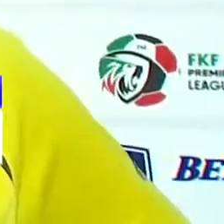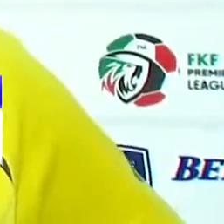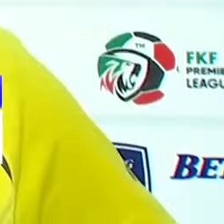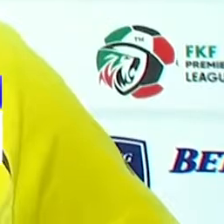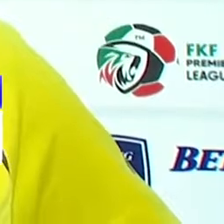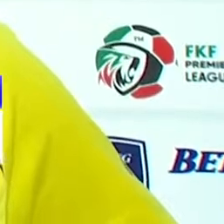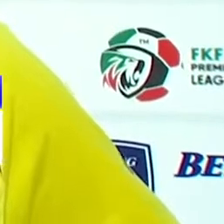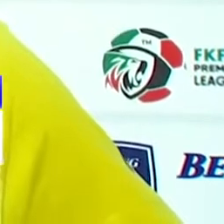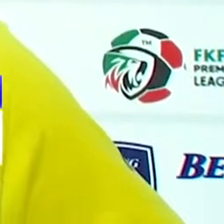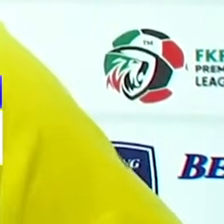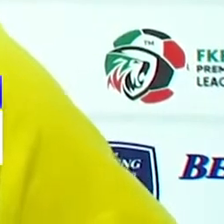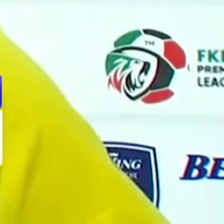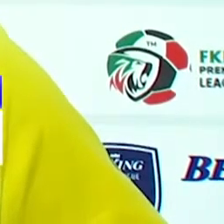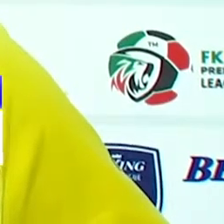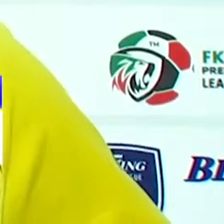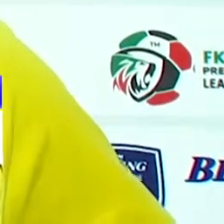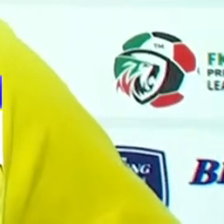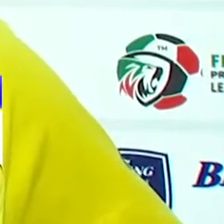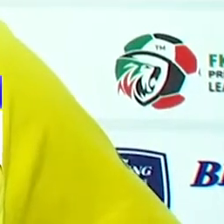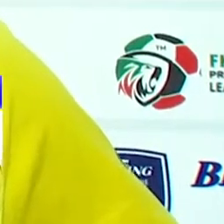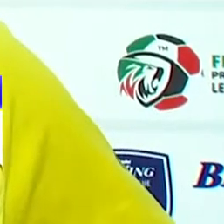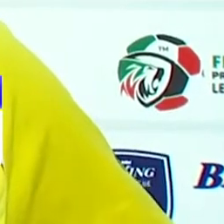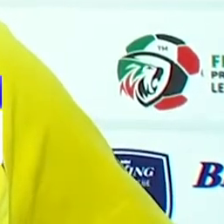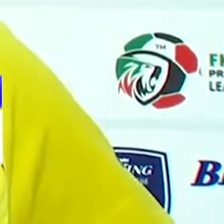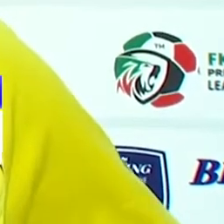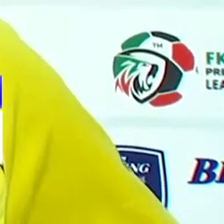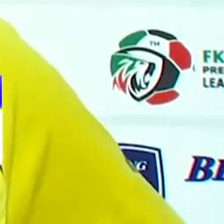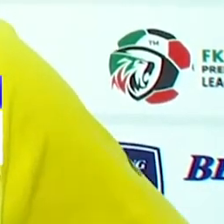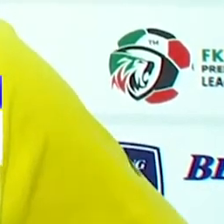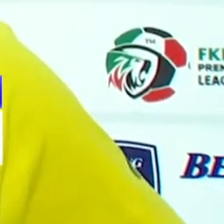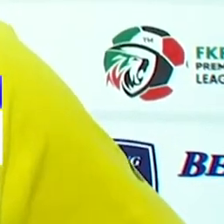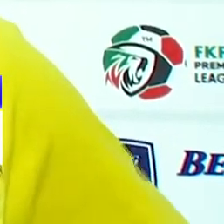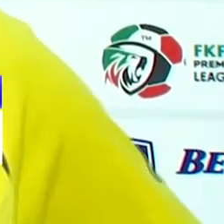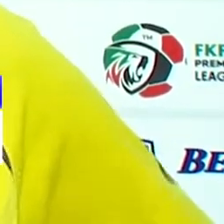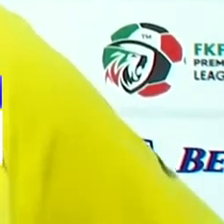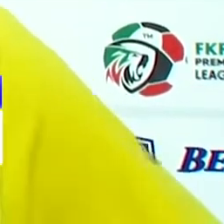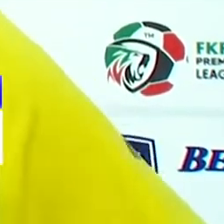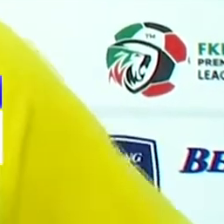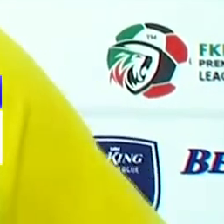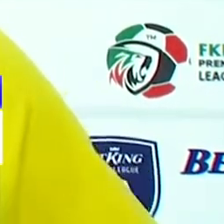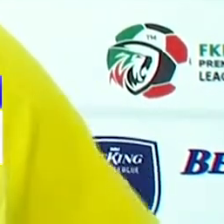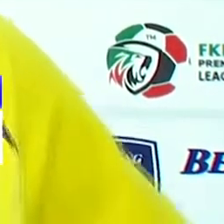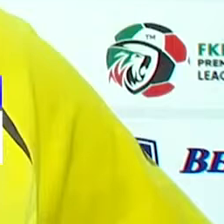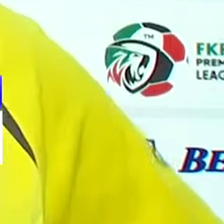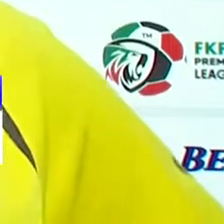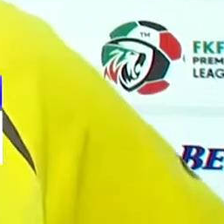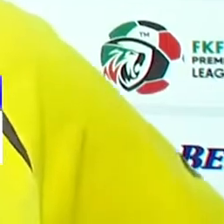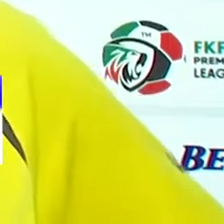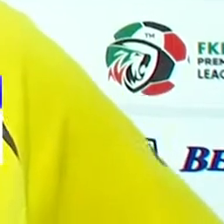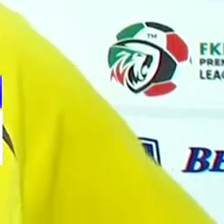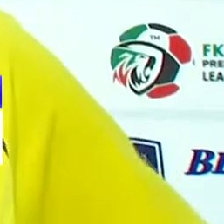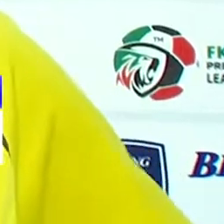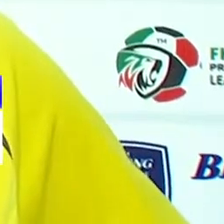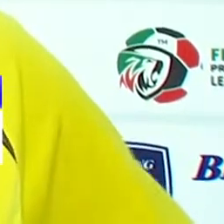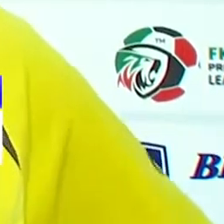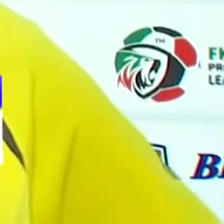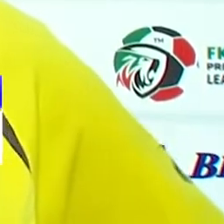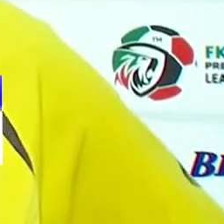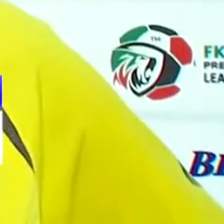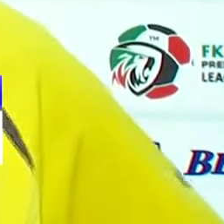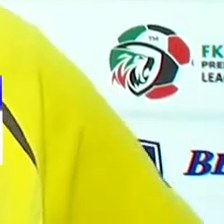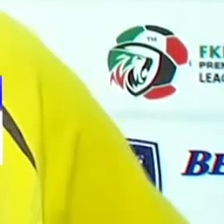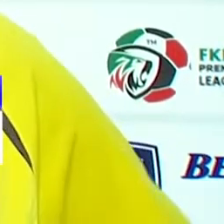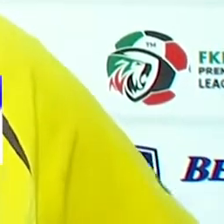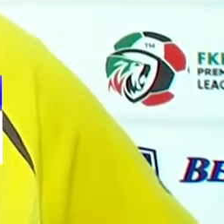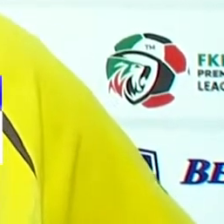Matokeo, coach lazima ina imani kila wakati. Na pia angalia vijana wako vile mali tumetoka na mali tumefika. Lazima ina ile